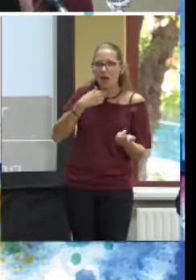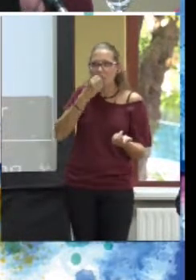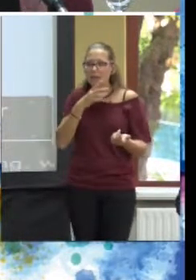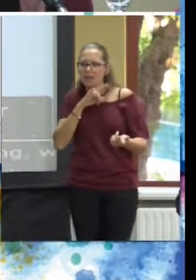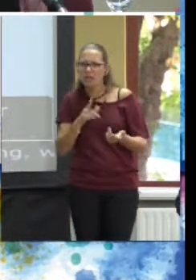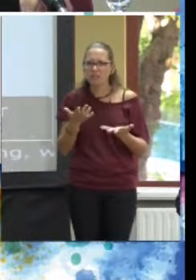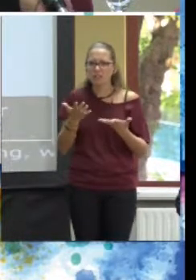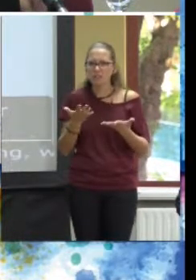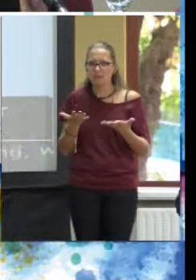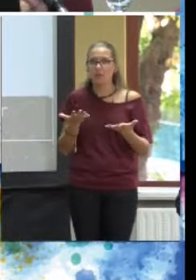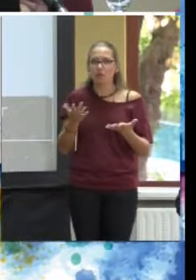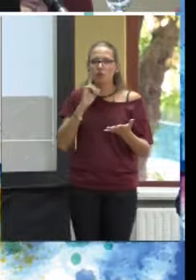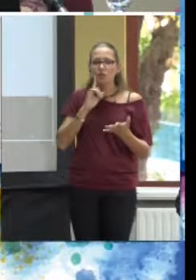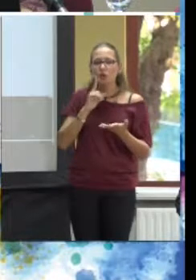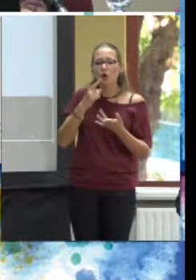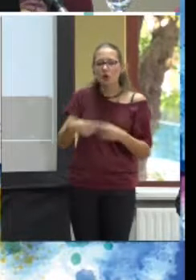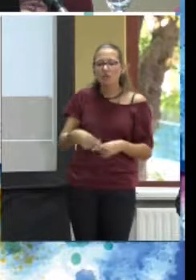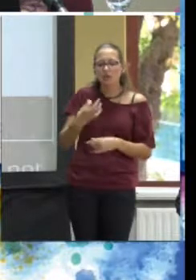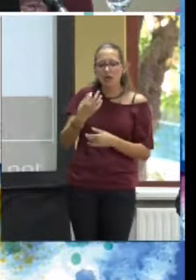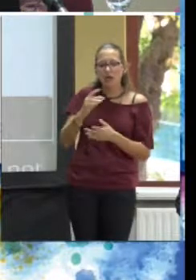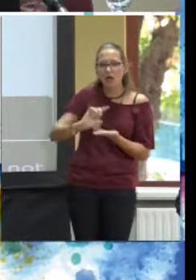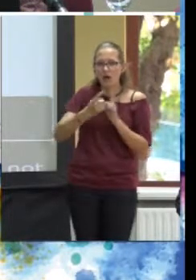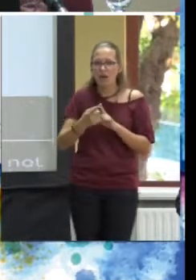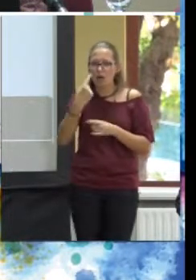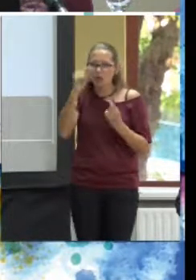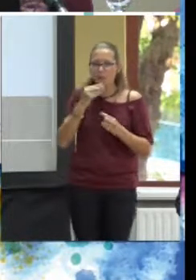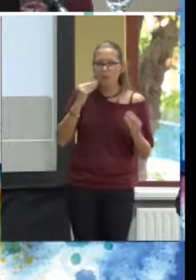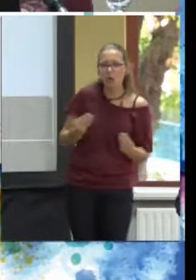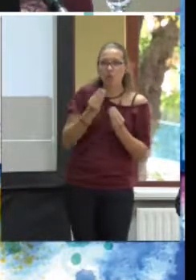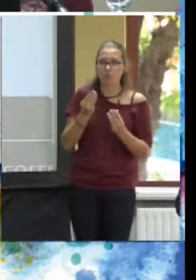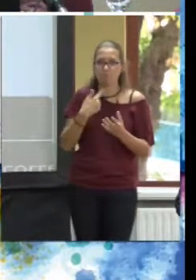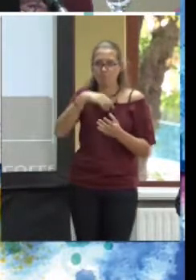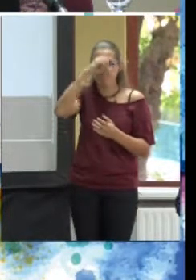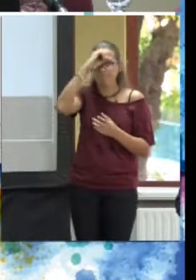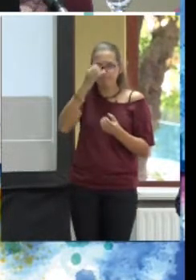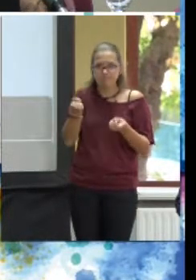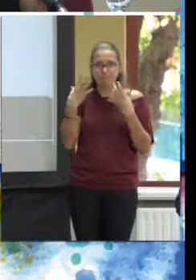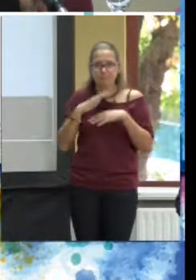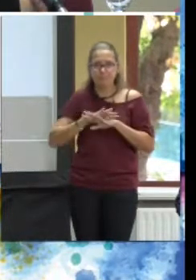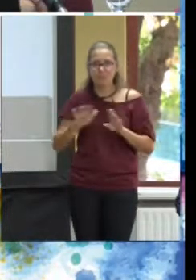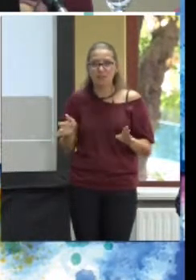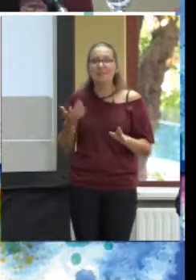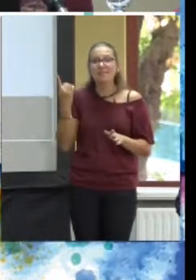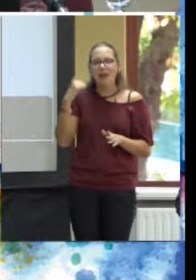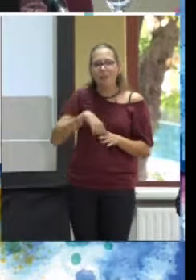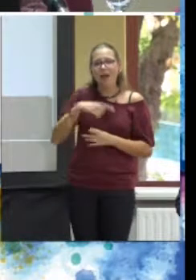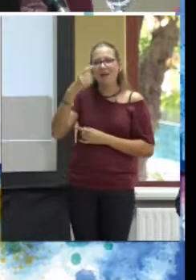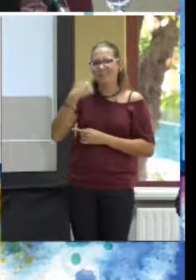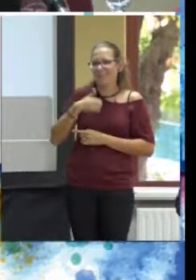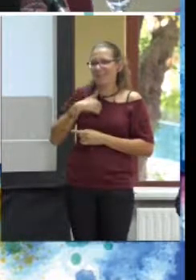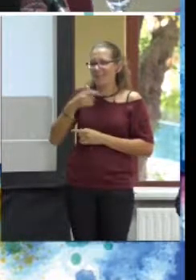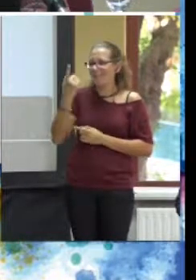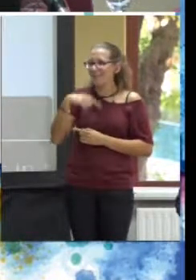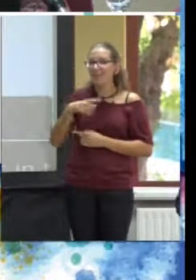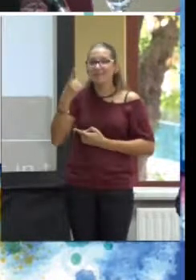know what are the things to be corrected, to improve, to change. We do know that in the audio description there are things that we